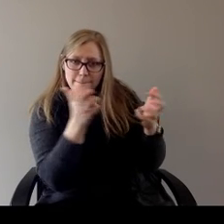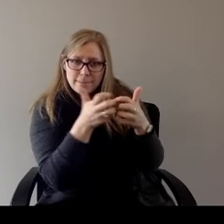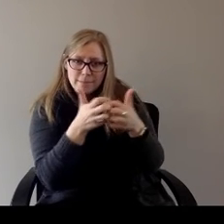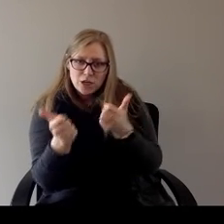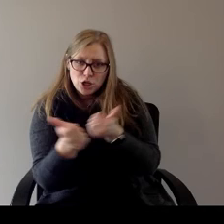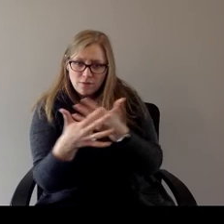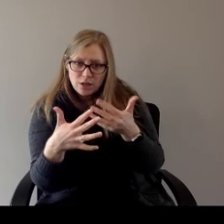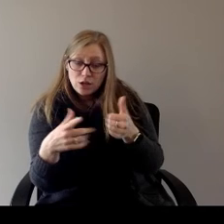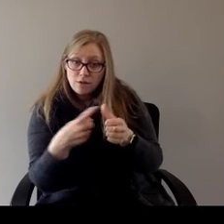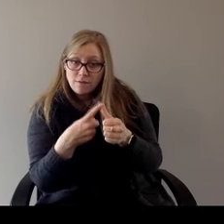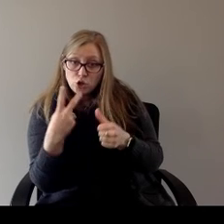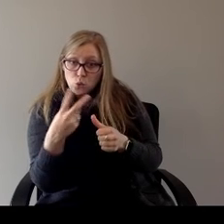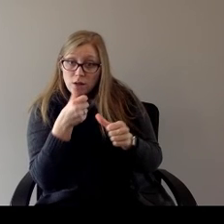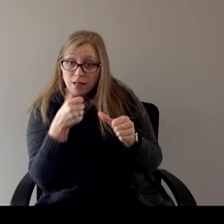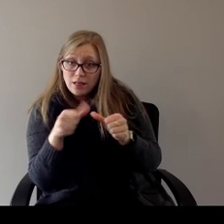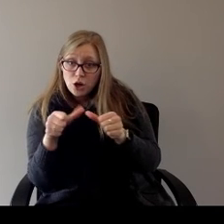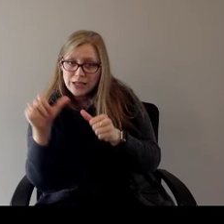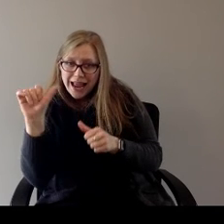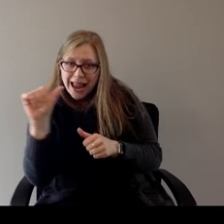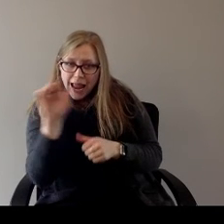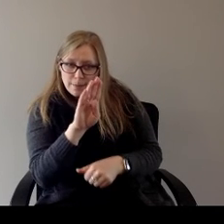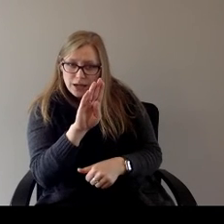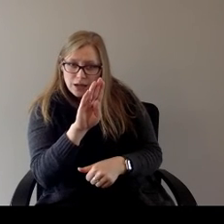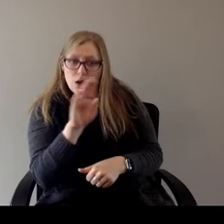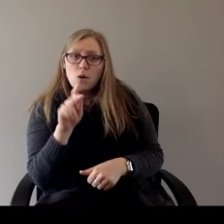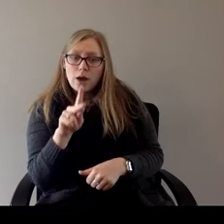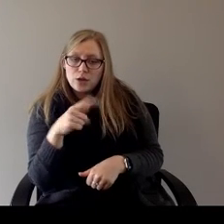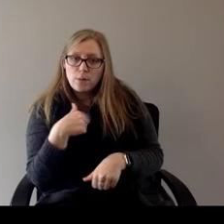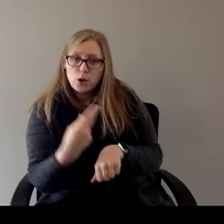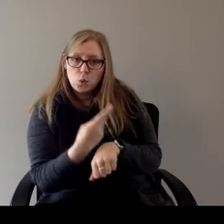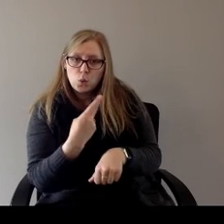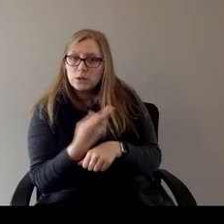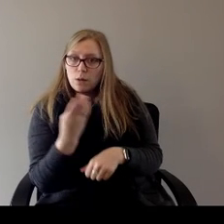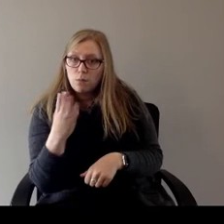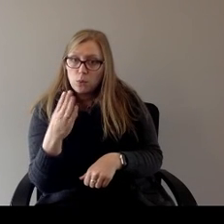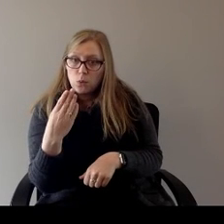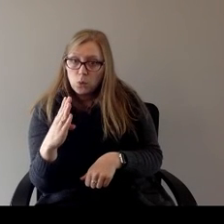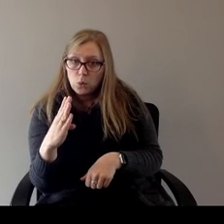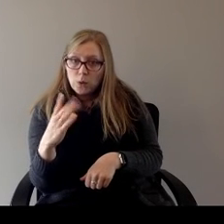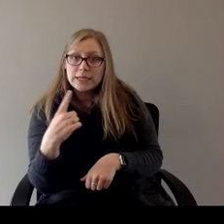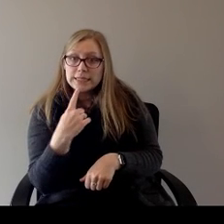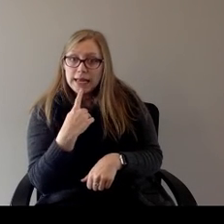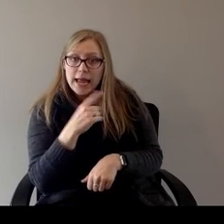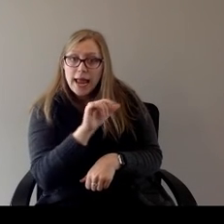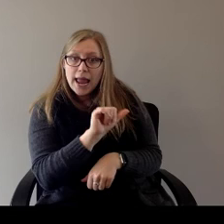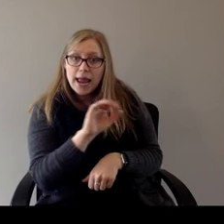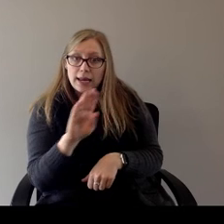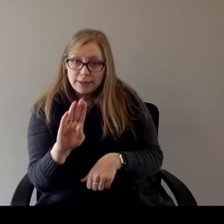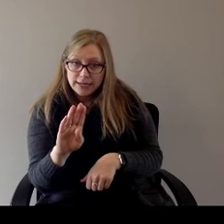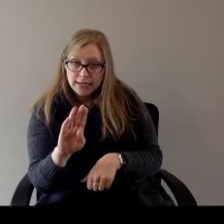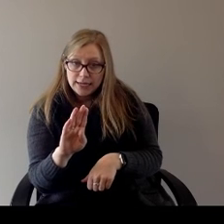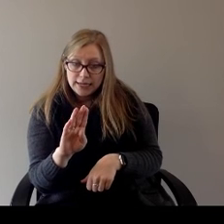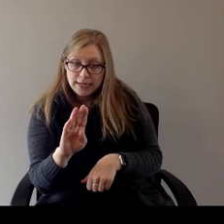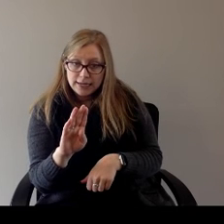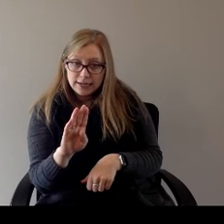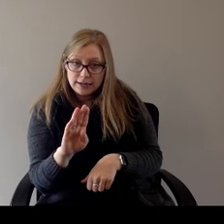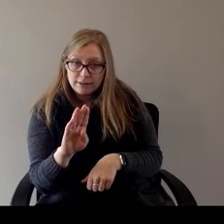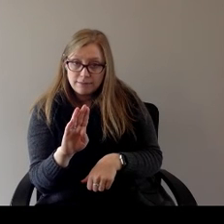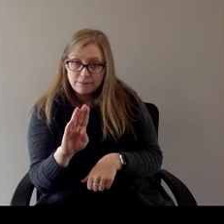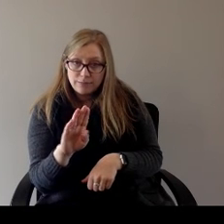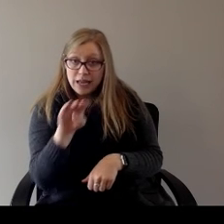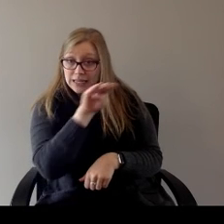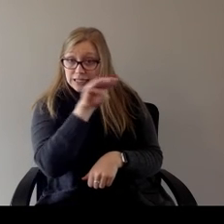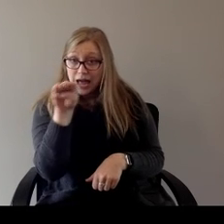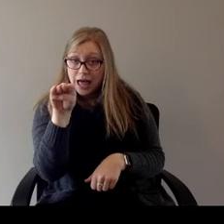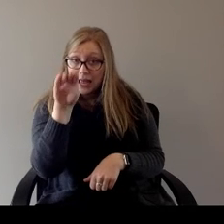AB. So AB is in blue. I'm going to use my blue pencil. So I'm going to say AB, side AB, is going to be